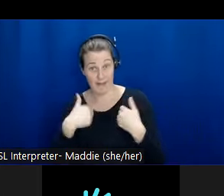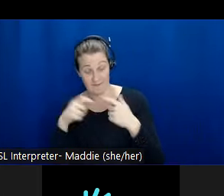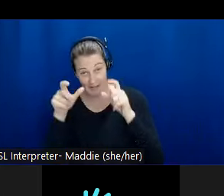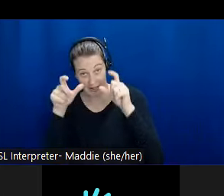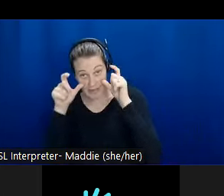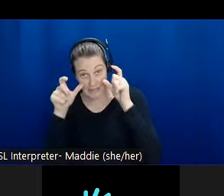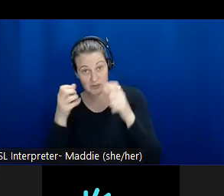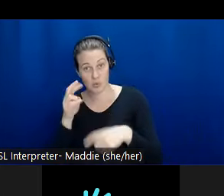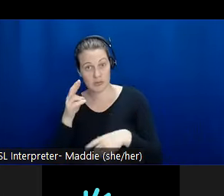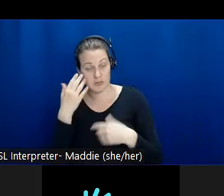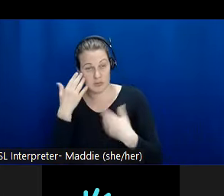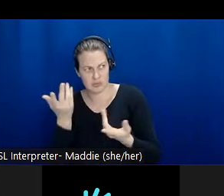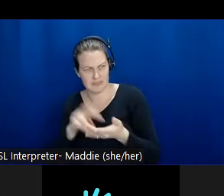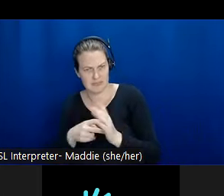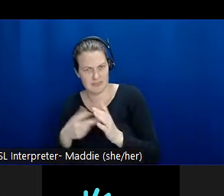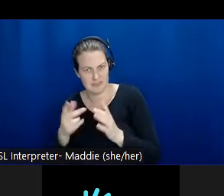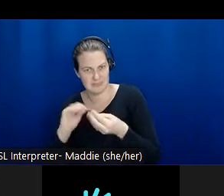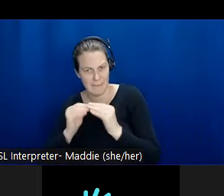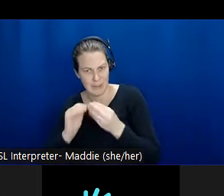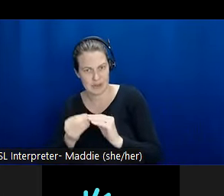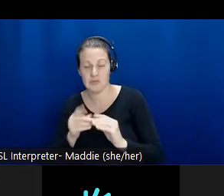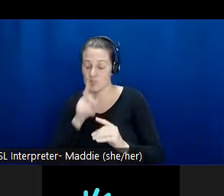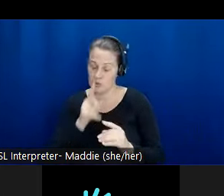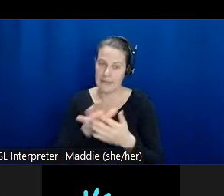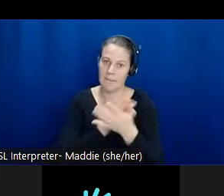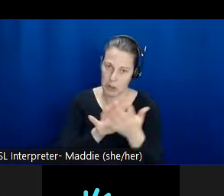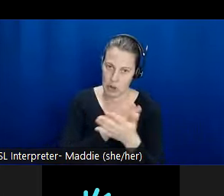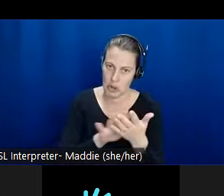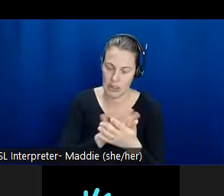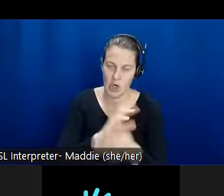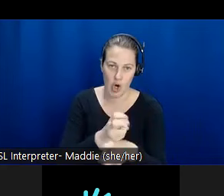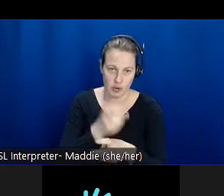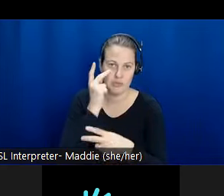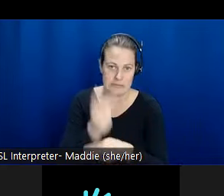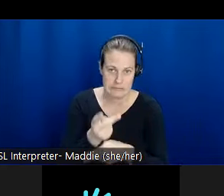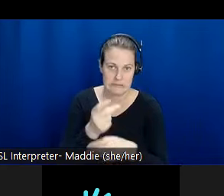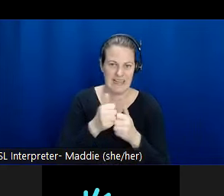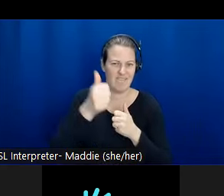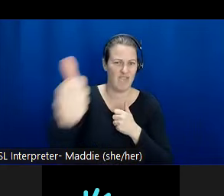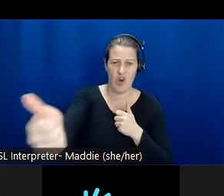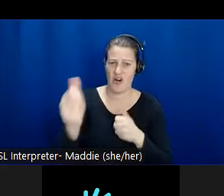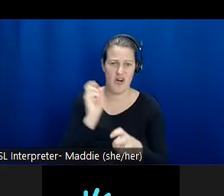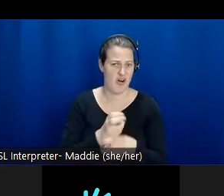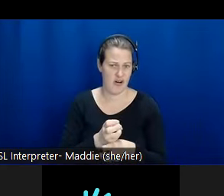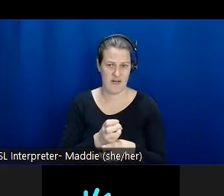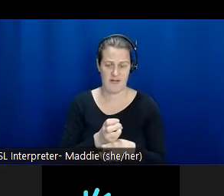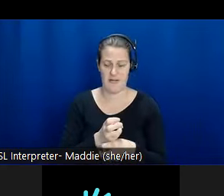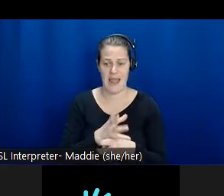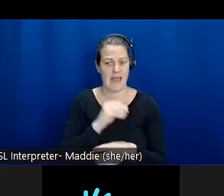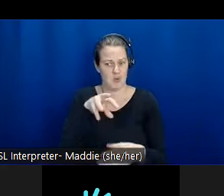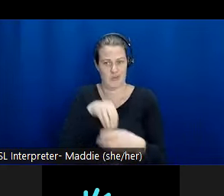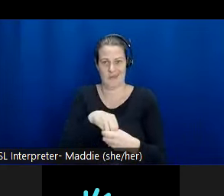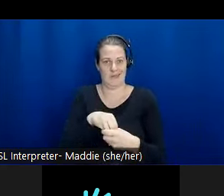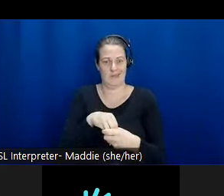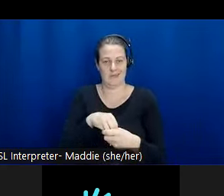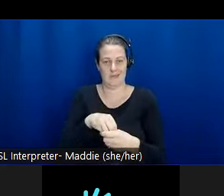sure what that means, it's generally very, very blurry. It'd be very hard to see things very far away, and within probably an